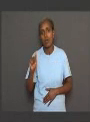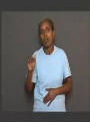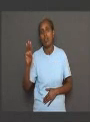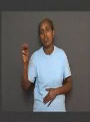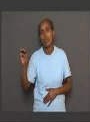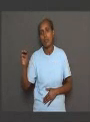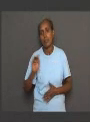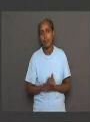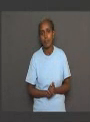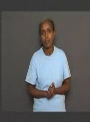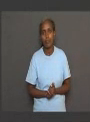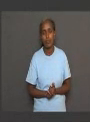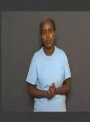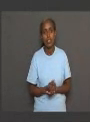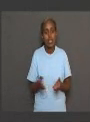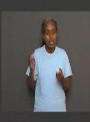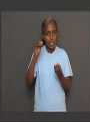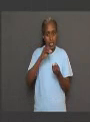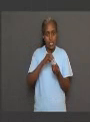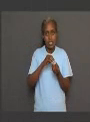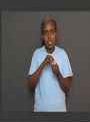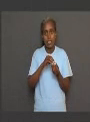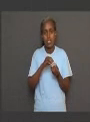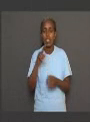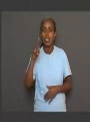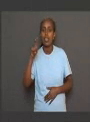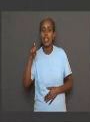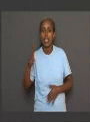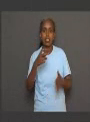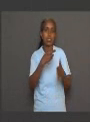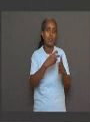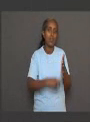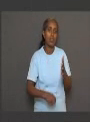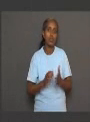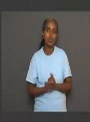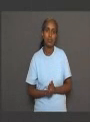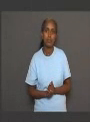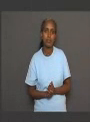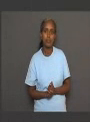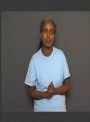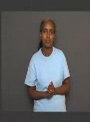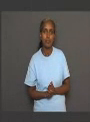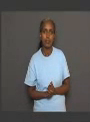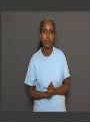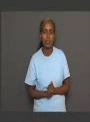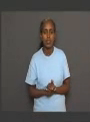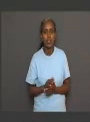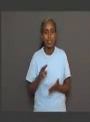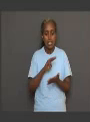by M, rather than an X value. For the